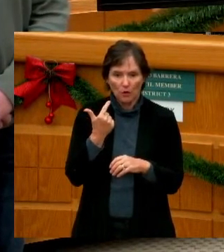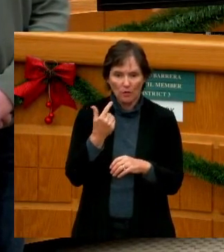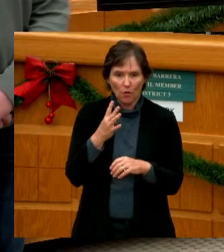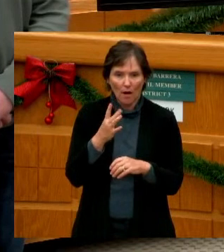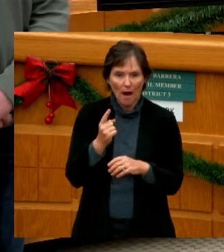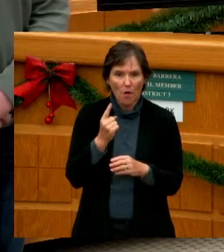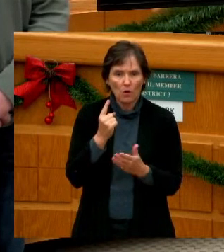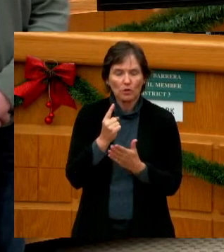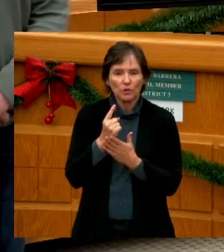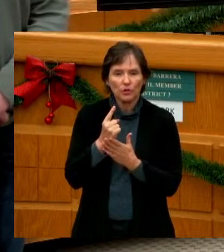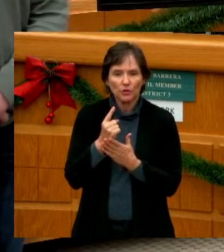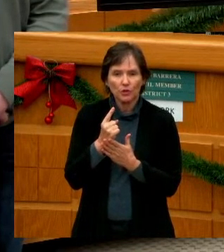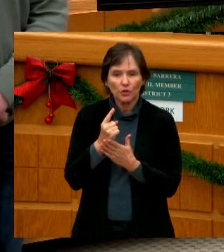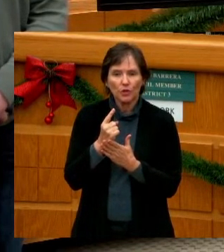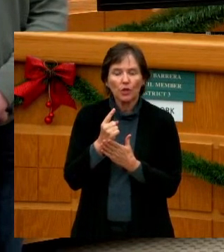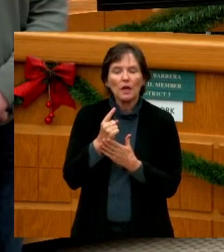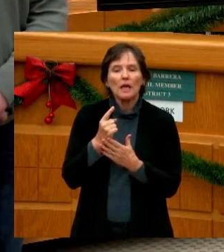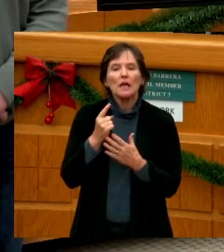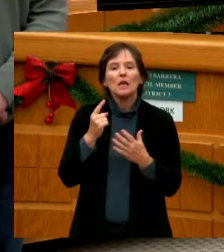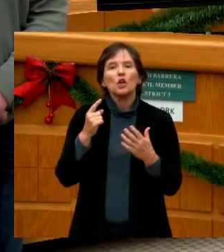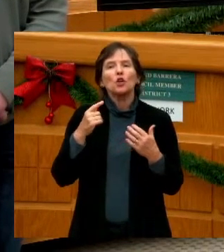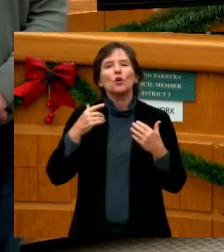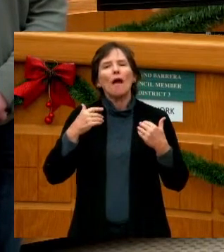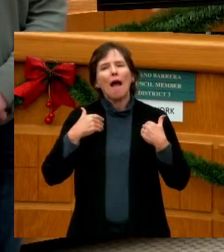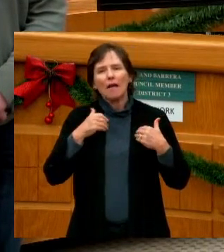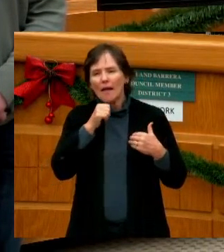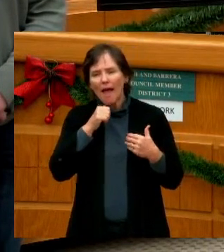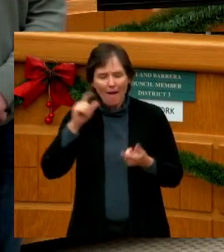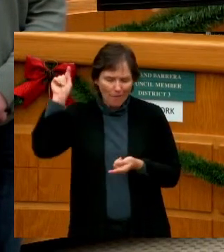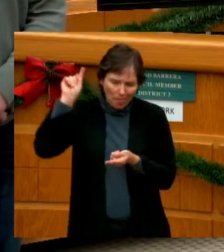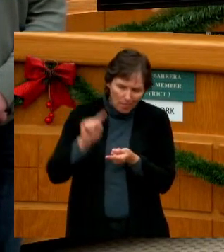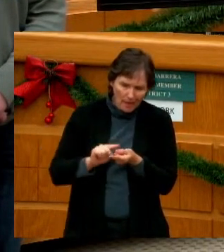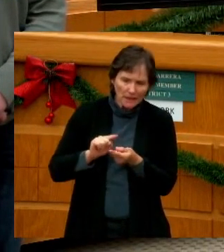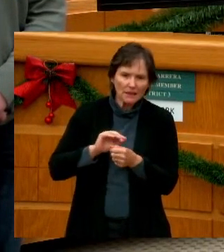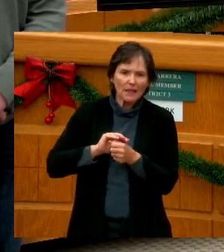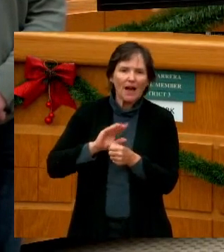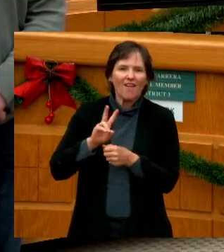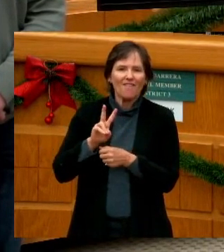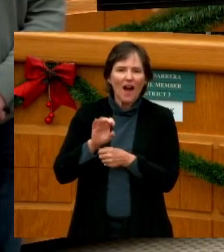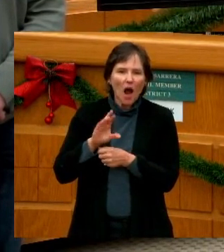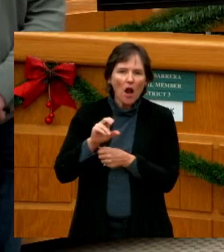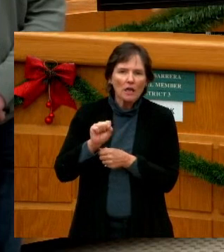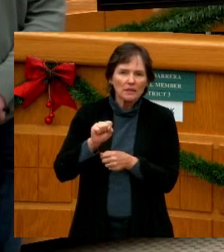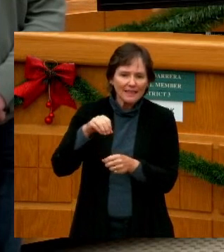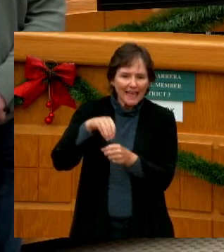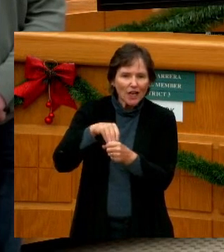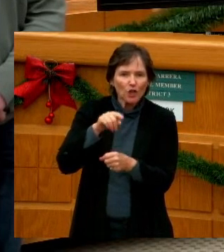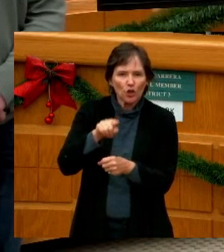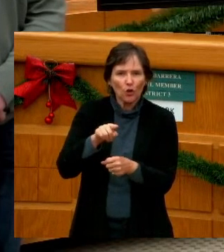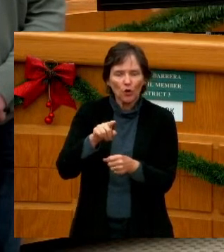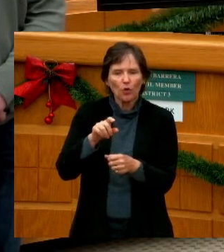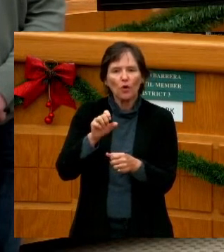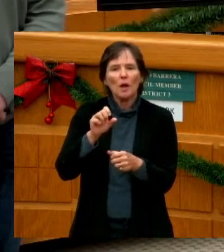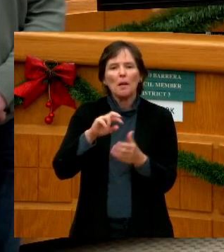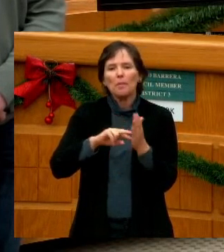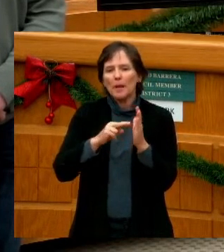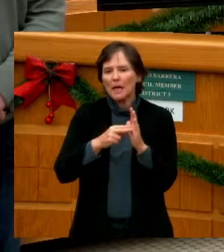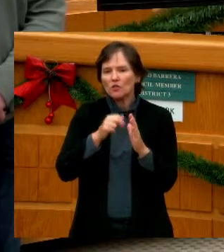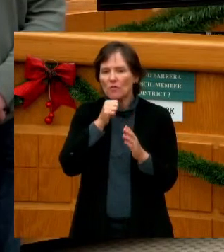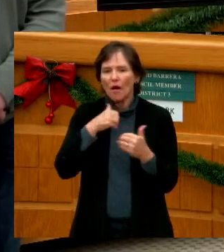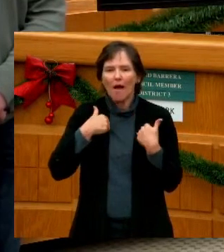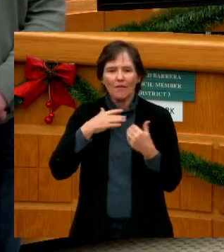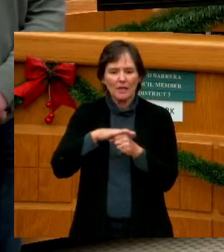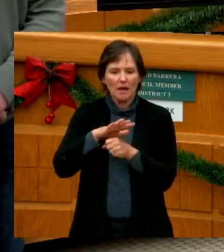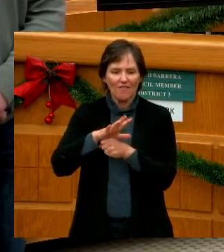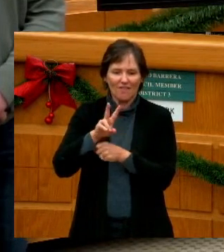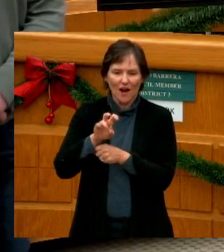can go back out into the community. Even though you may still test positive again, you just don't have enough virus in you, you're not